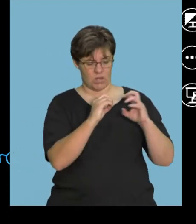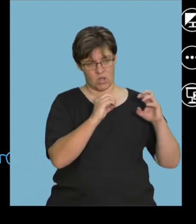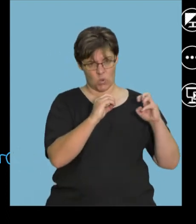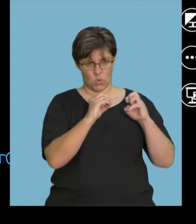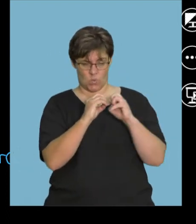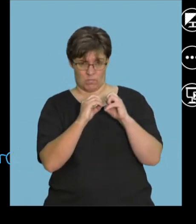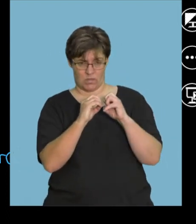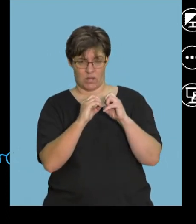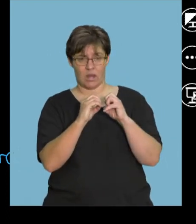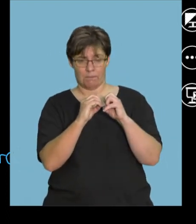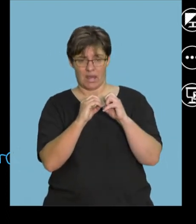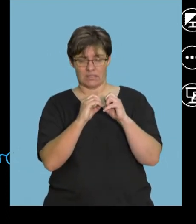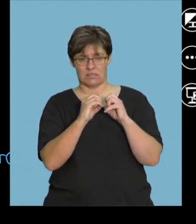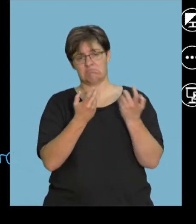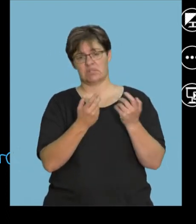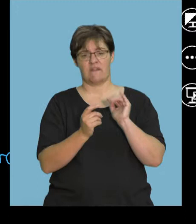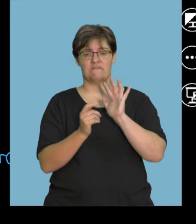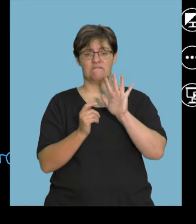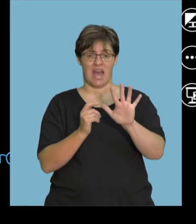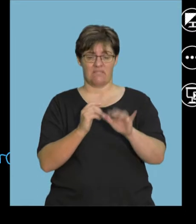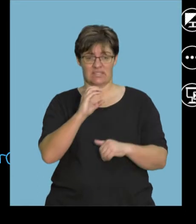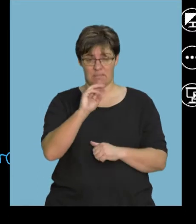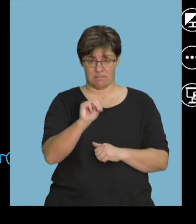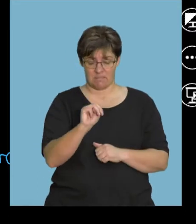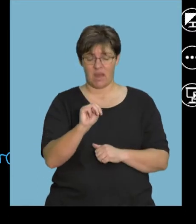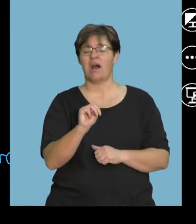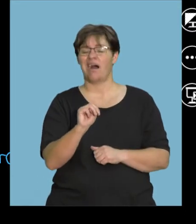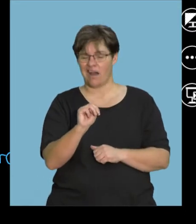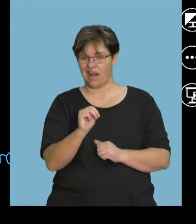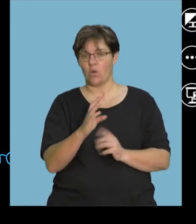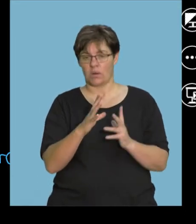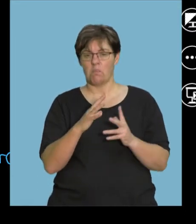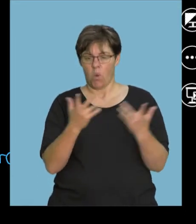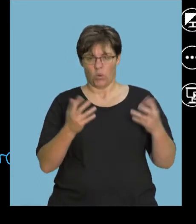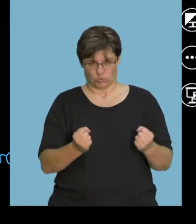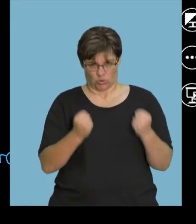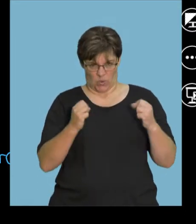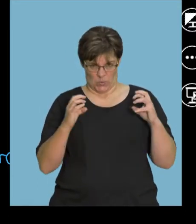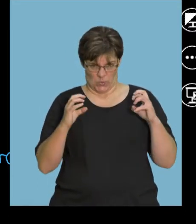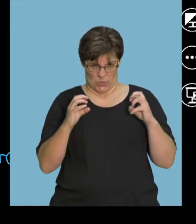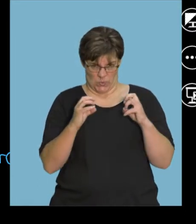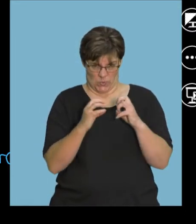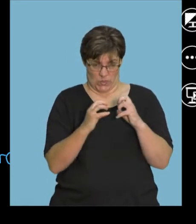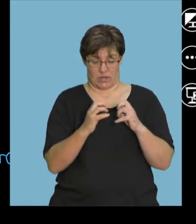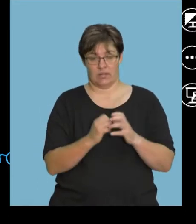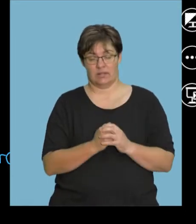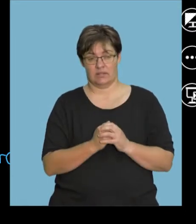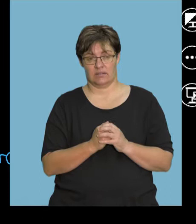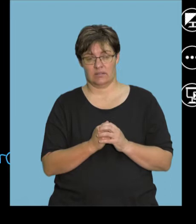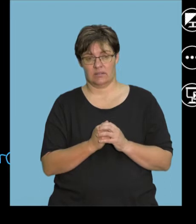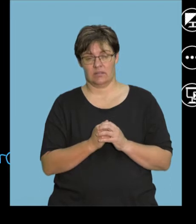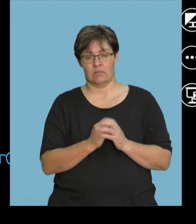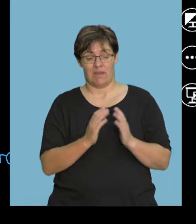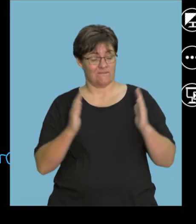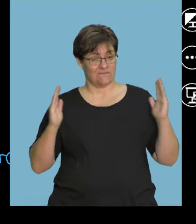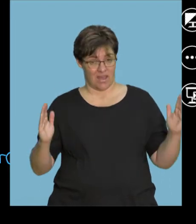magnitude. But if we halve the distance, let's say to 5 centimeters, we expect the force to be correspondingly greater. So at